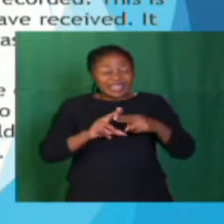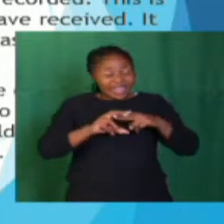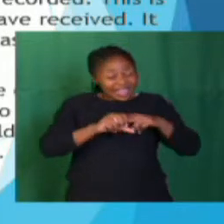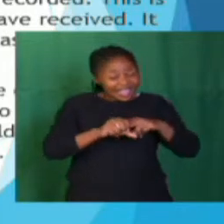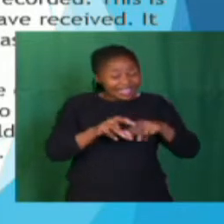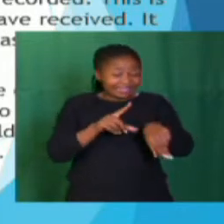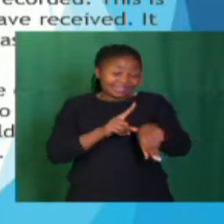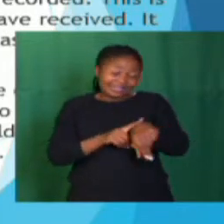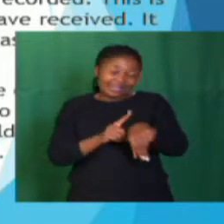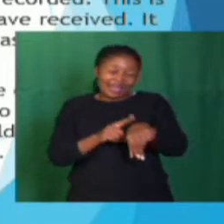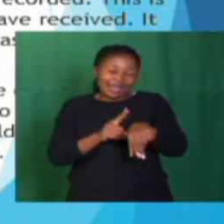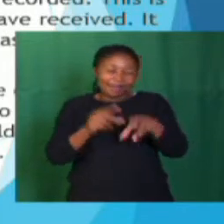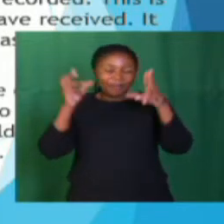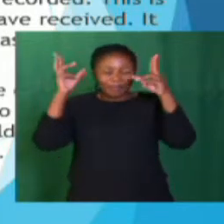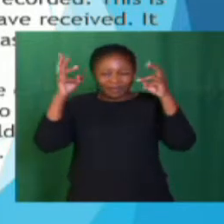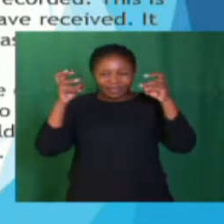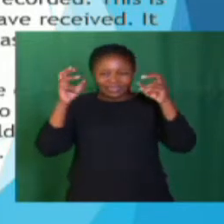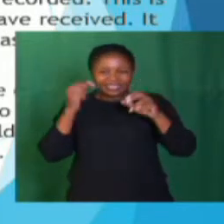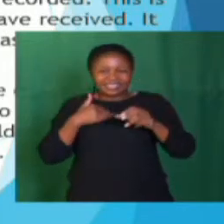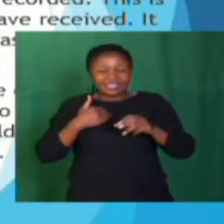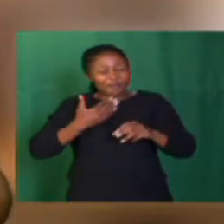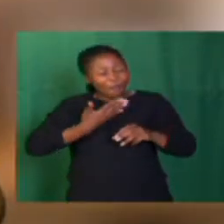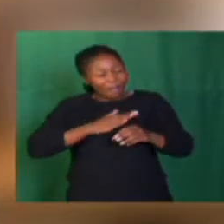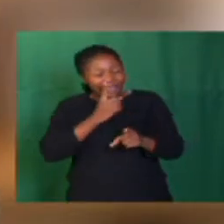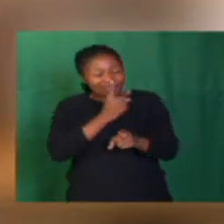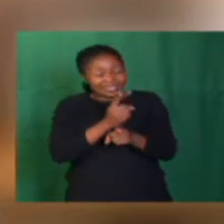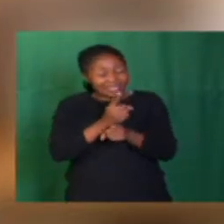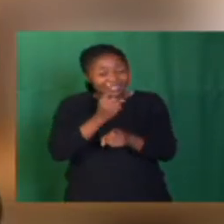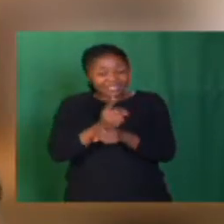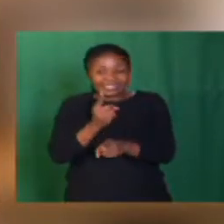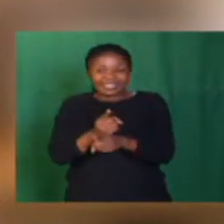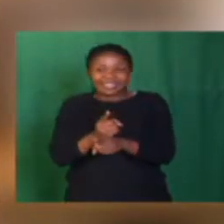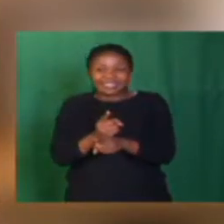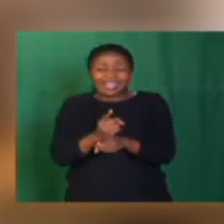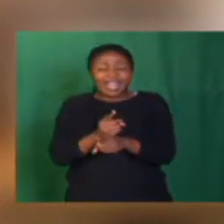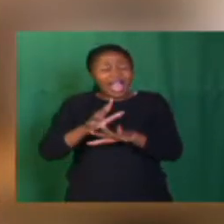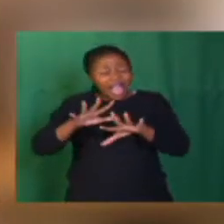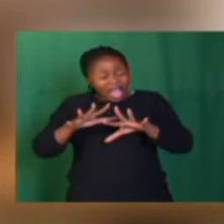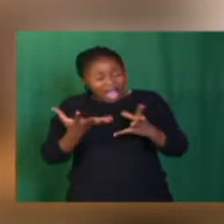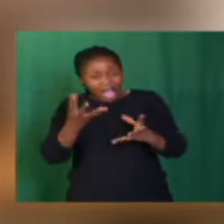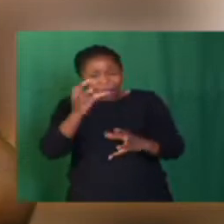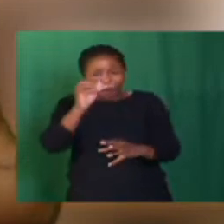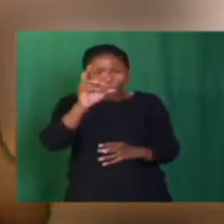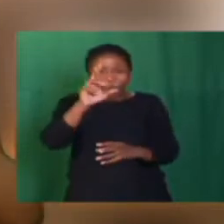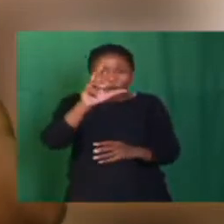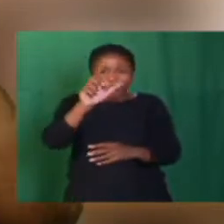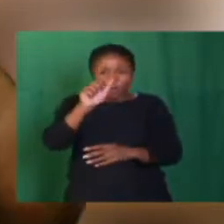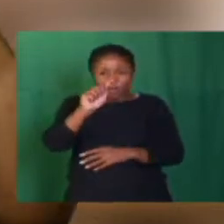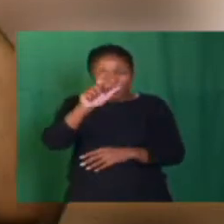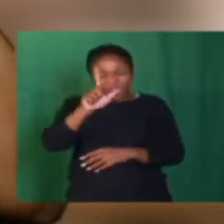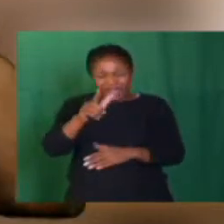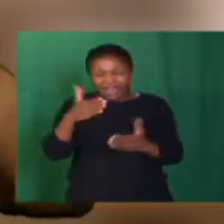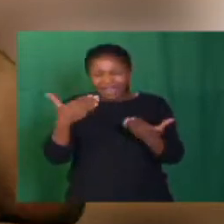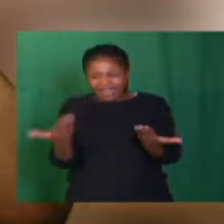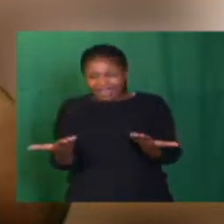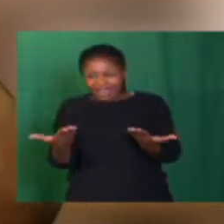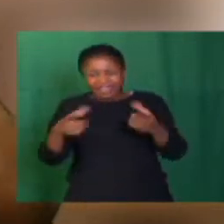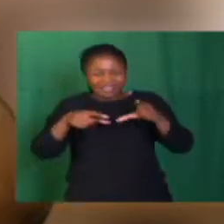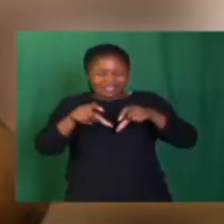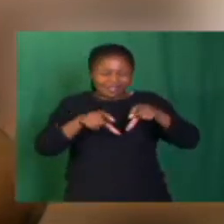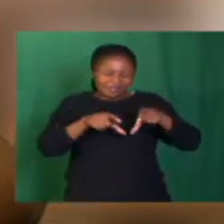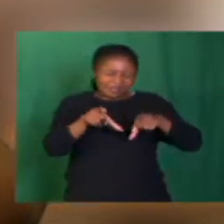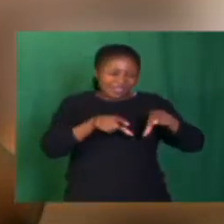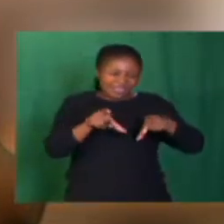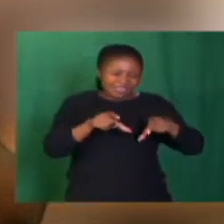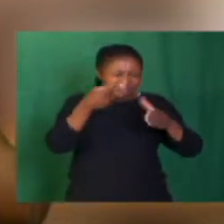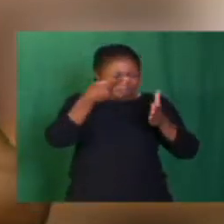oral assessment in detail. But please note that before the oral assessment, we have been previously